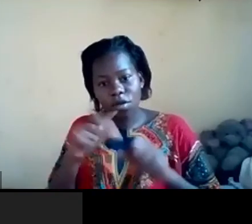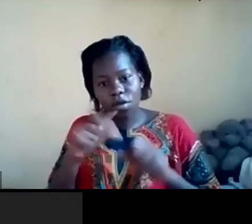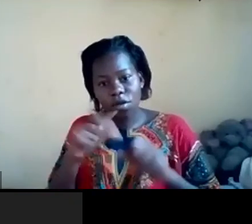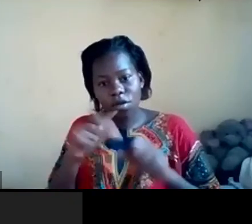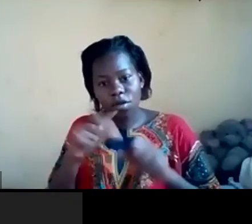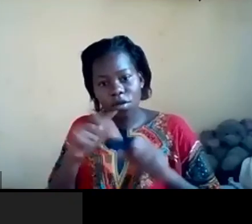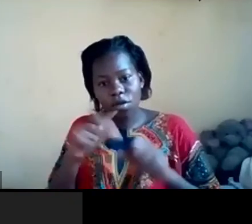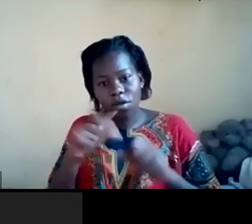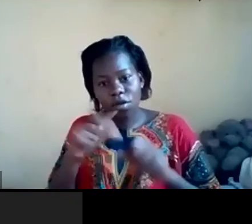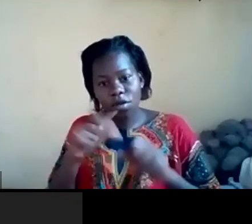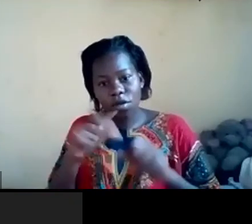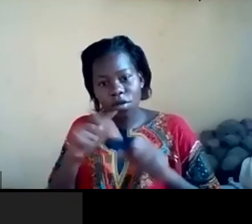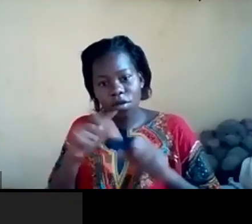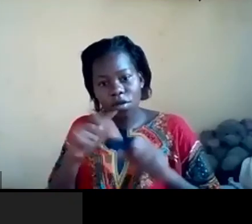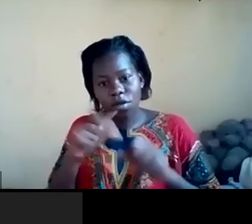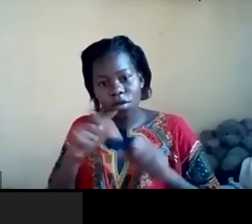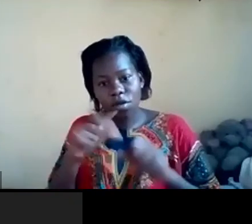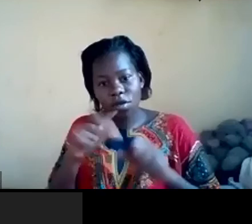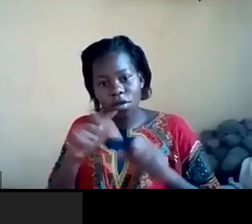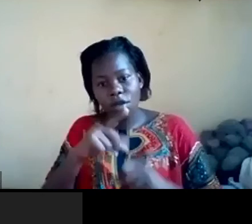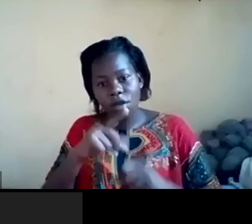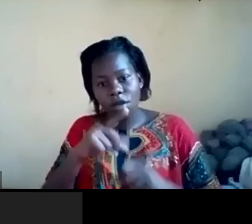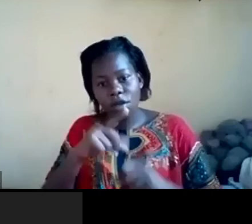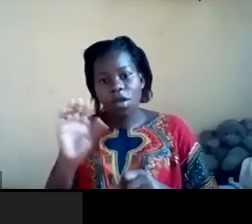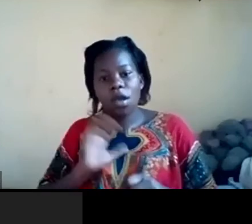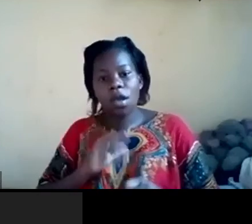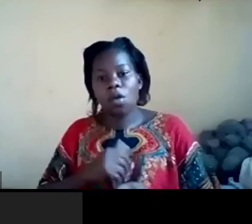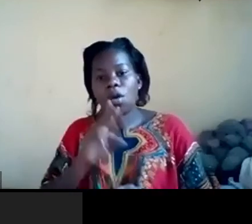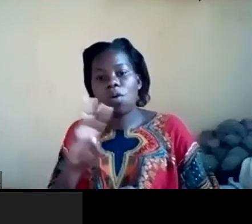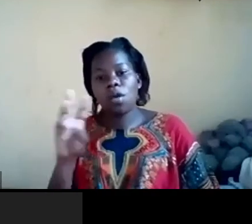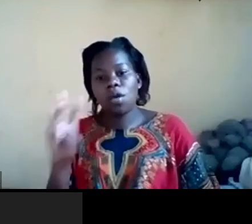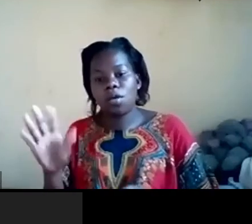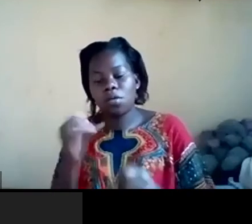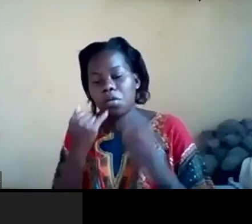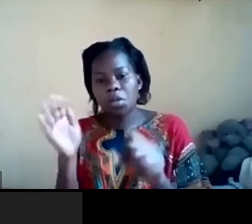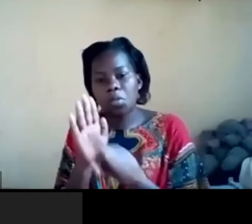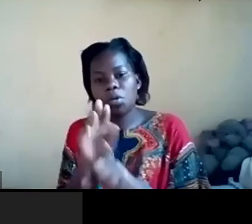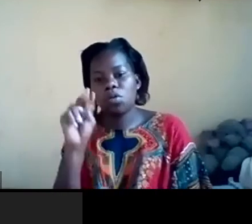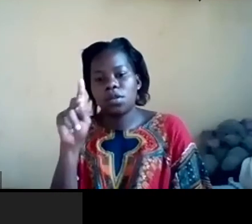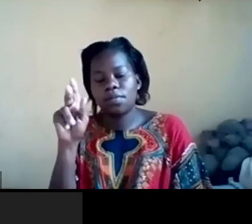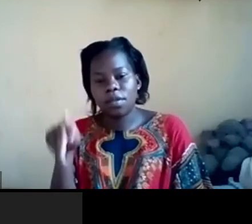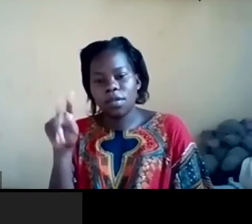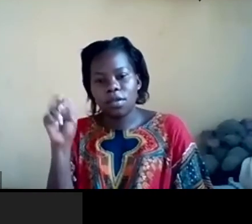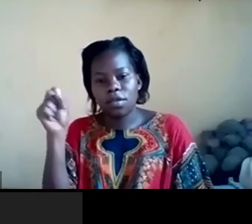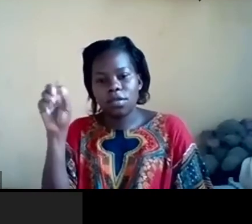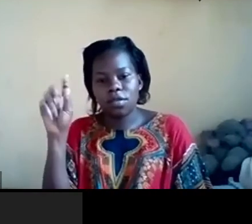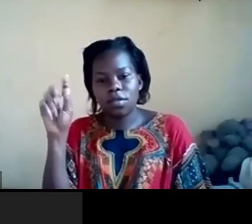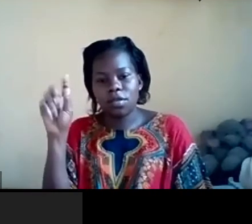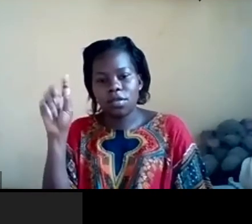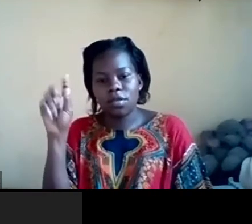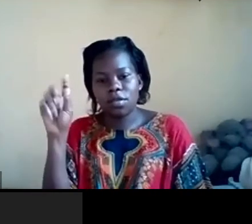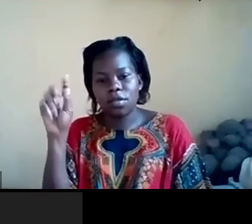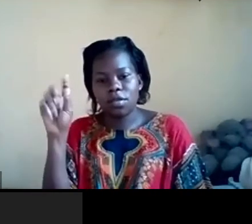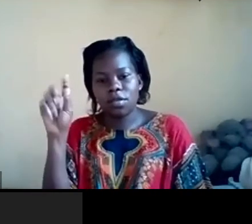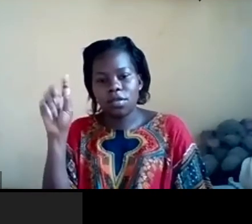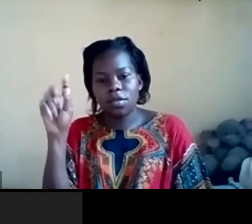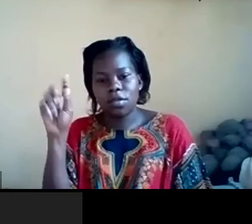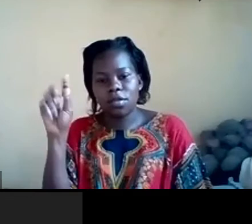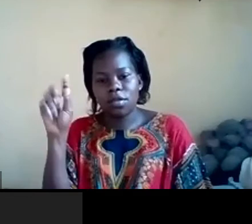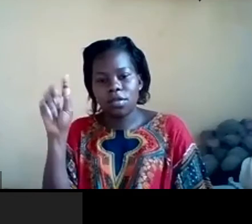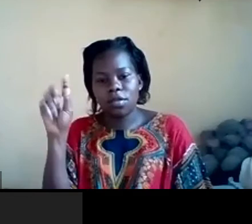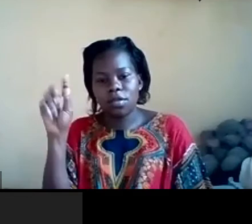undp.nase.co.ug. I'm sure my colleagues would have been sharing this website as well as our YouTube channel in the chat messages. How about Adrian? Thanks